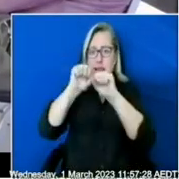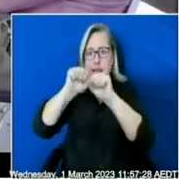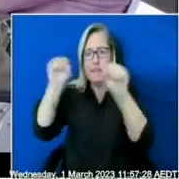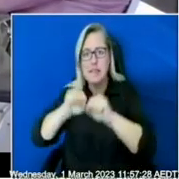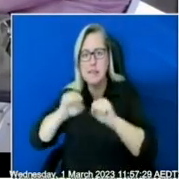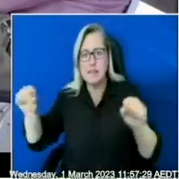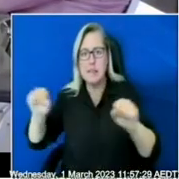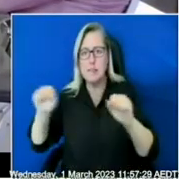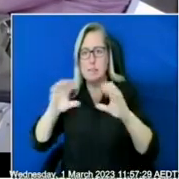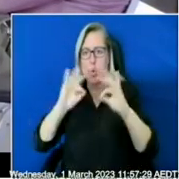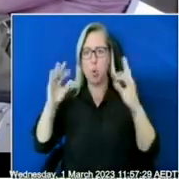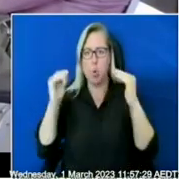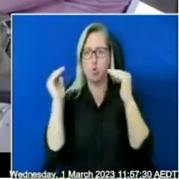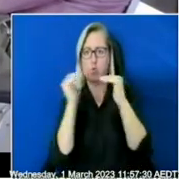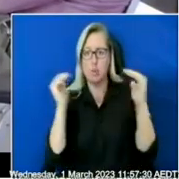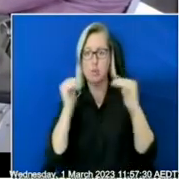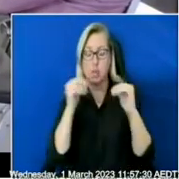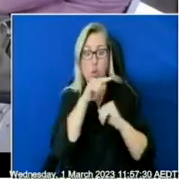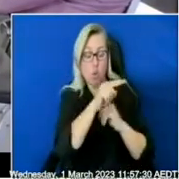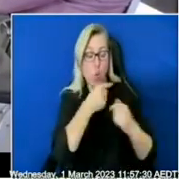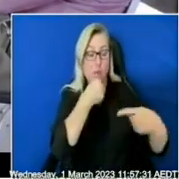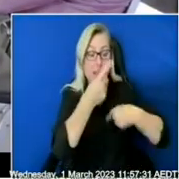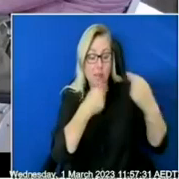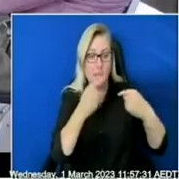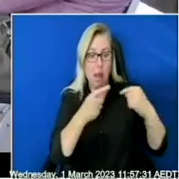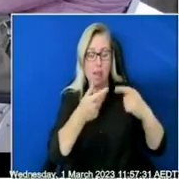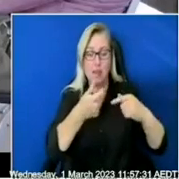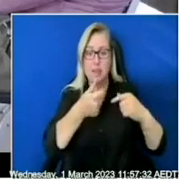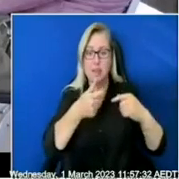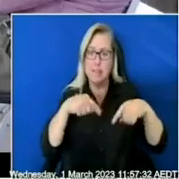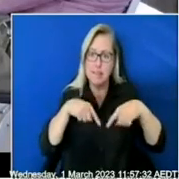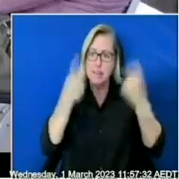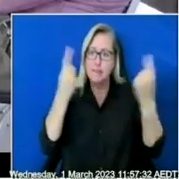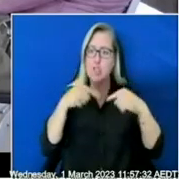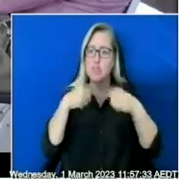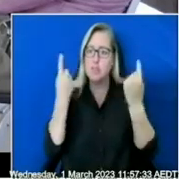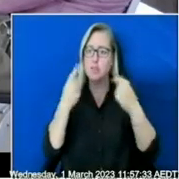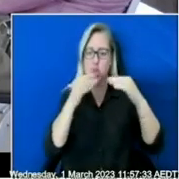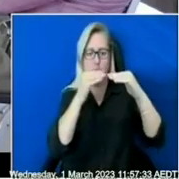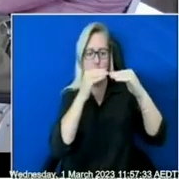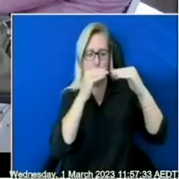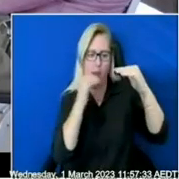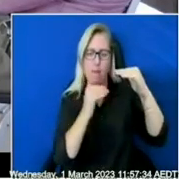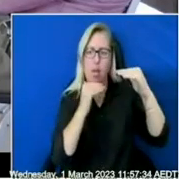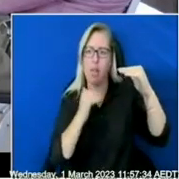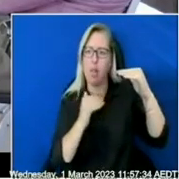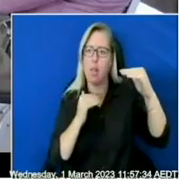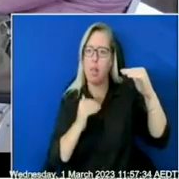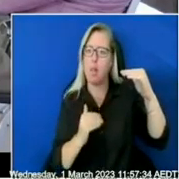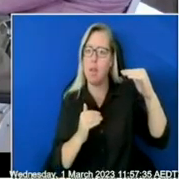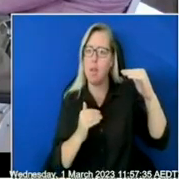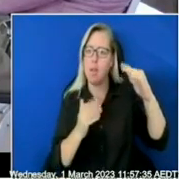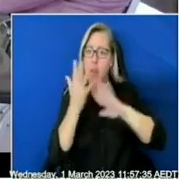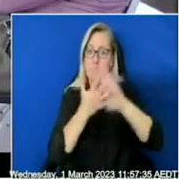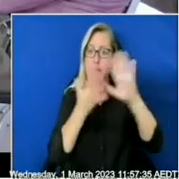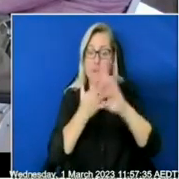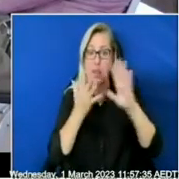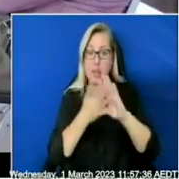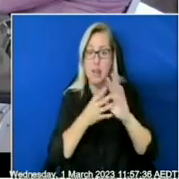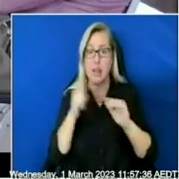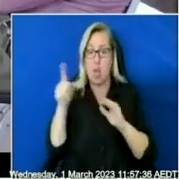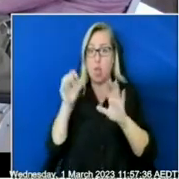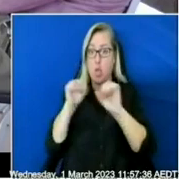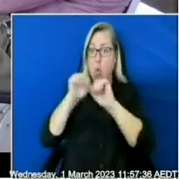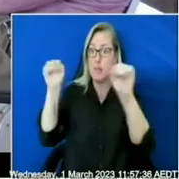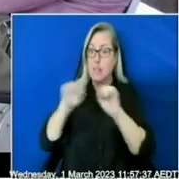areas. Yeah. It's how we, these systems... need to either be abolished or changed. Yep. How